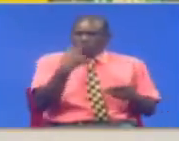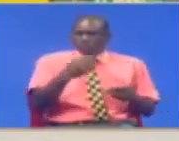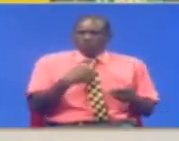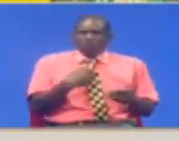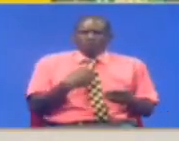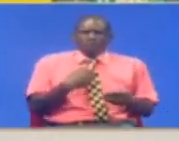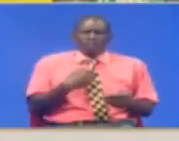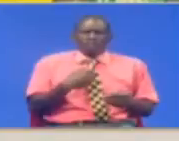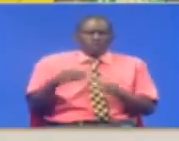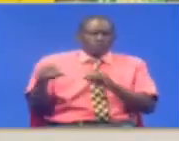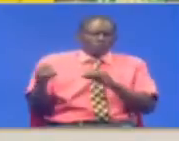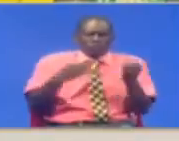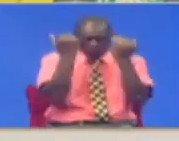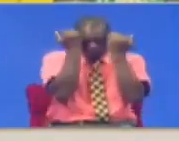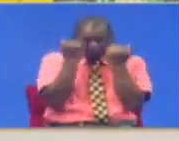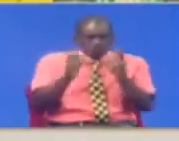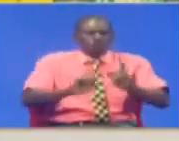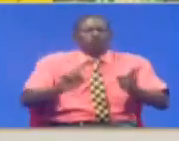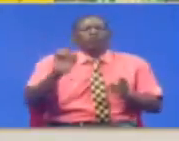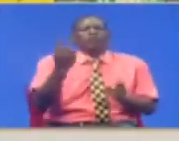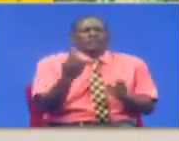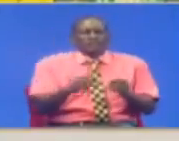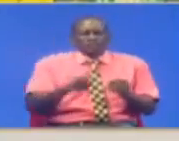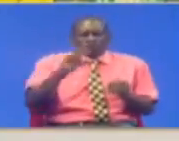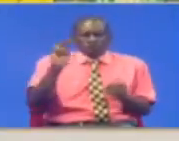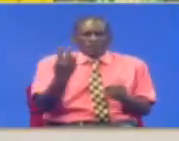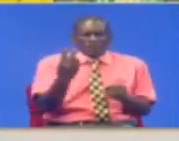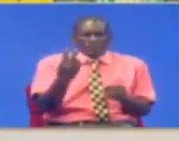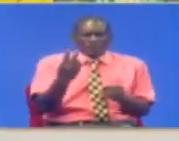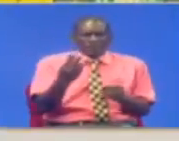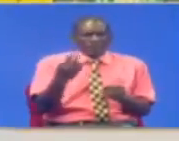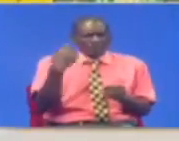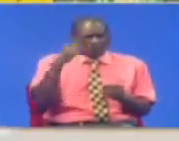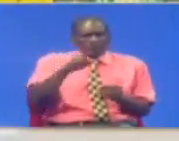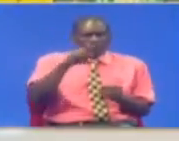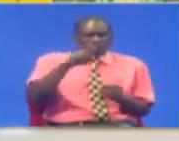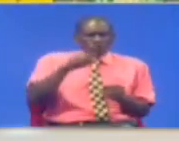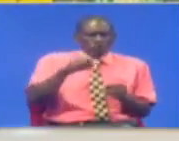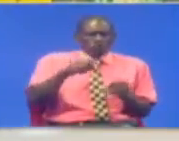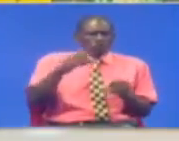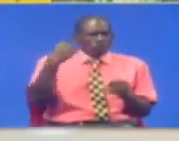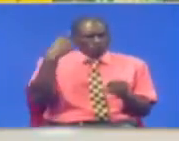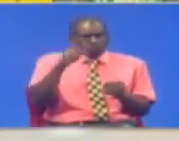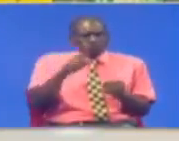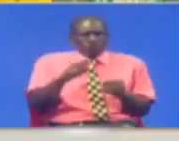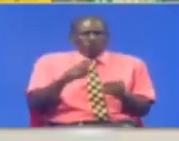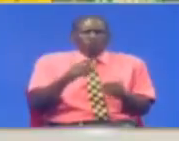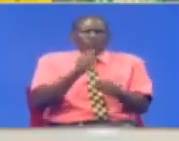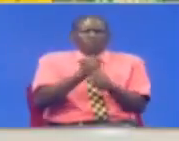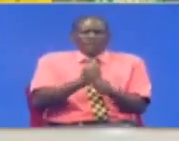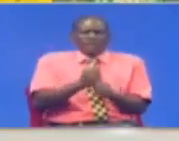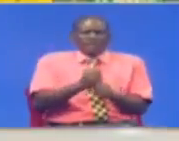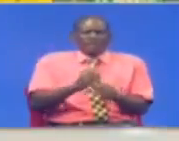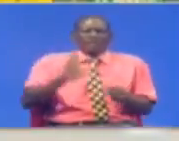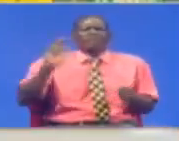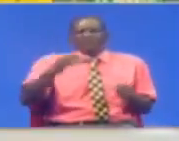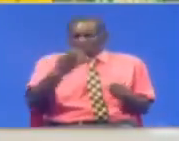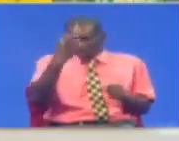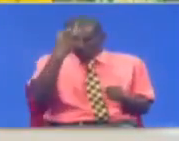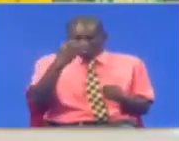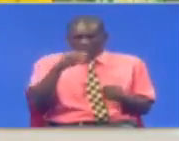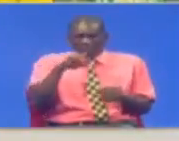charged, not once, twice, for offending the dictator. So they work. He is